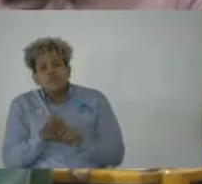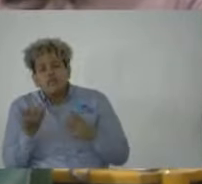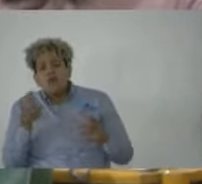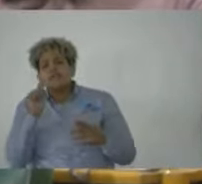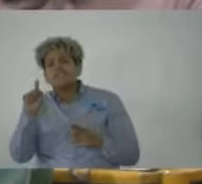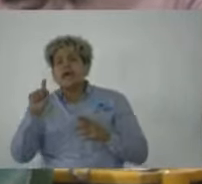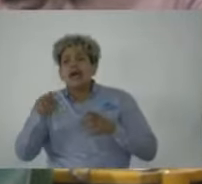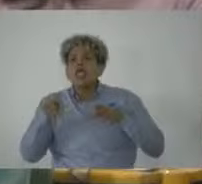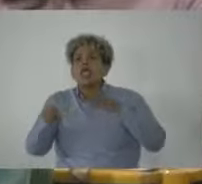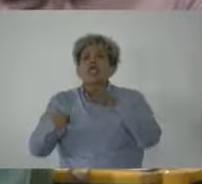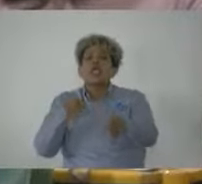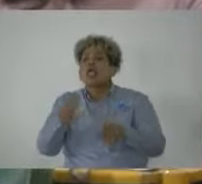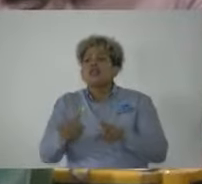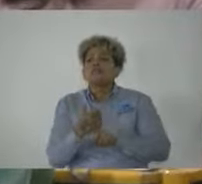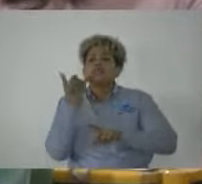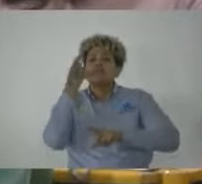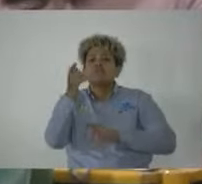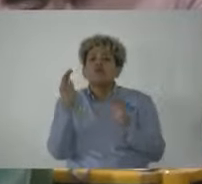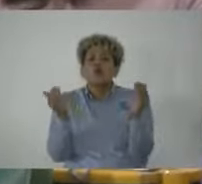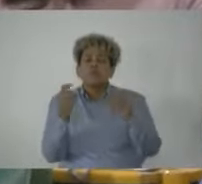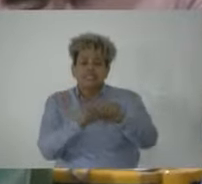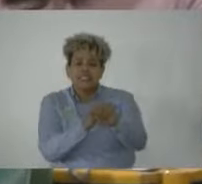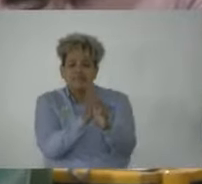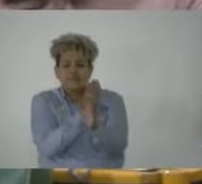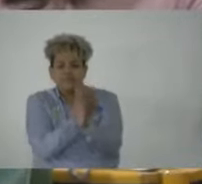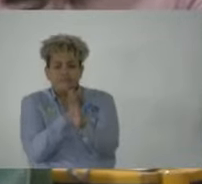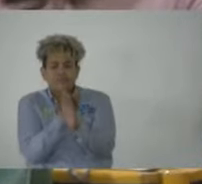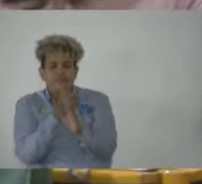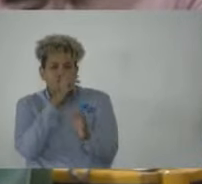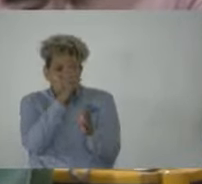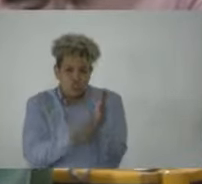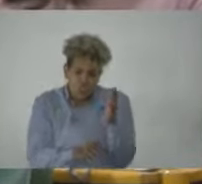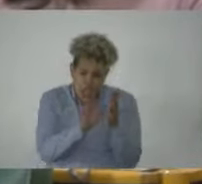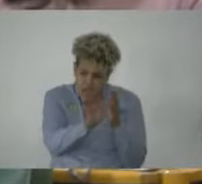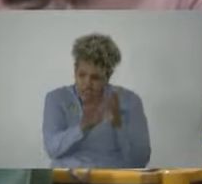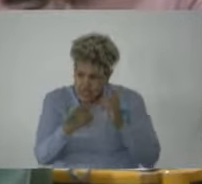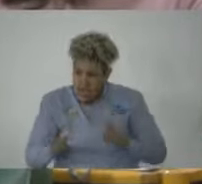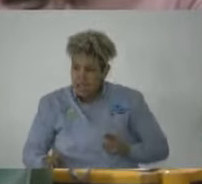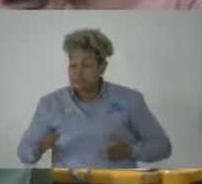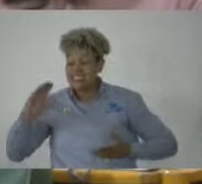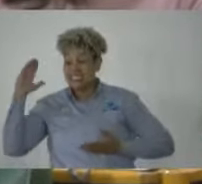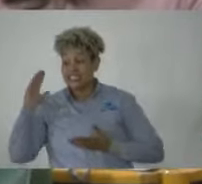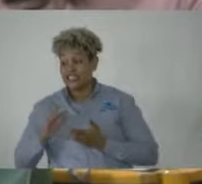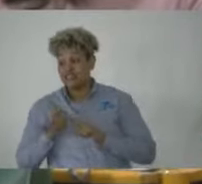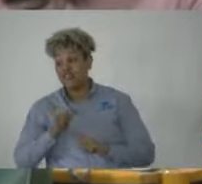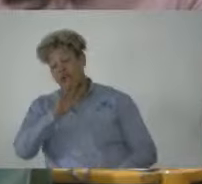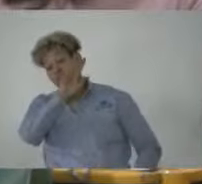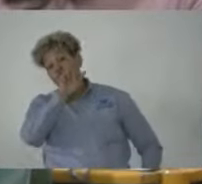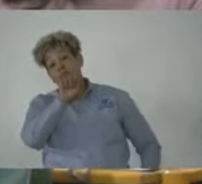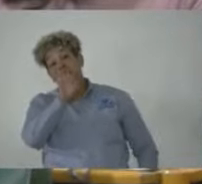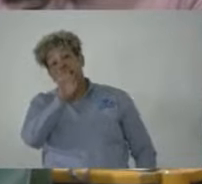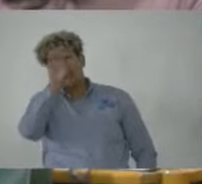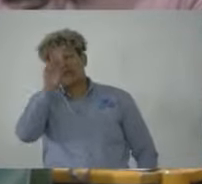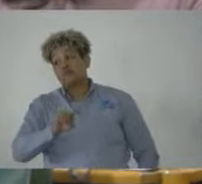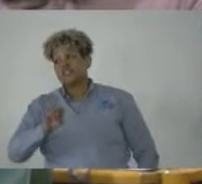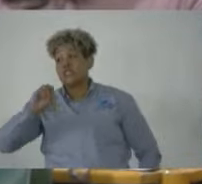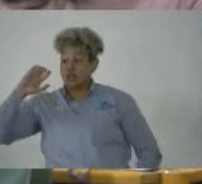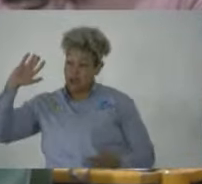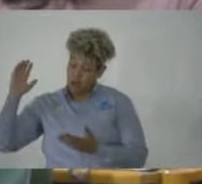tax expenditures, if you were to compare the period that was put in the chart, decreased from 3.9%